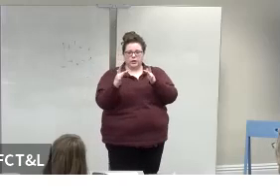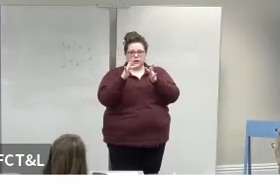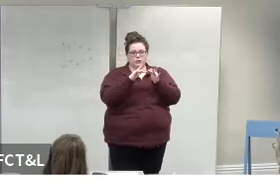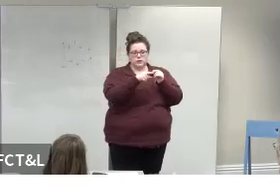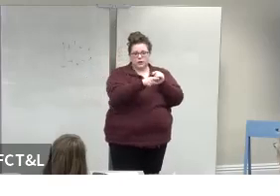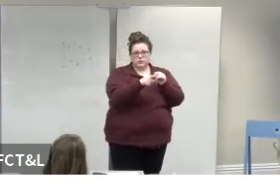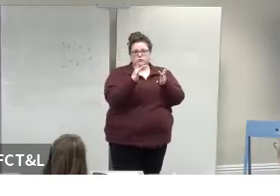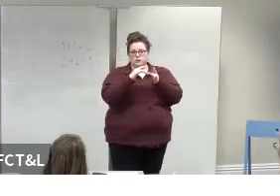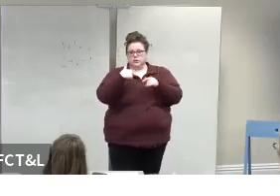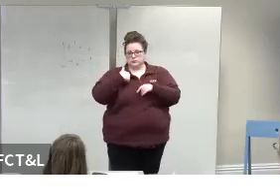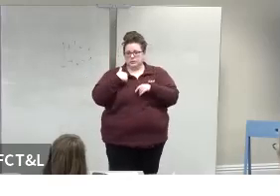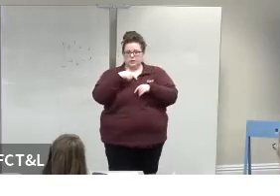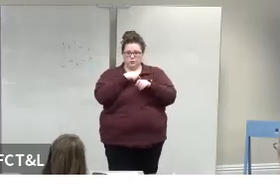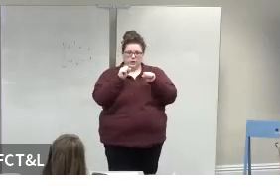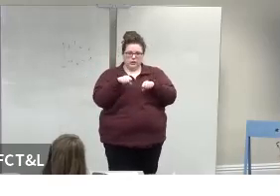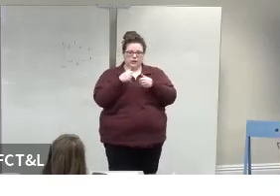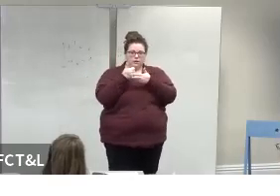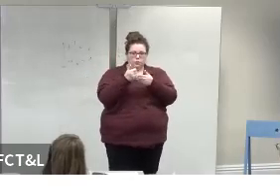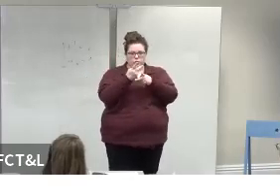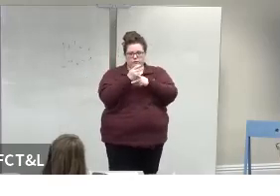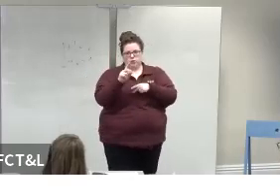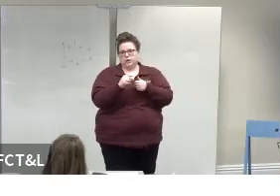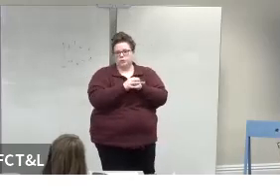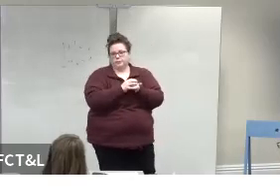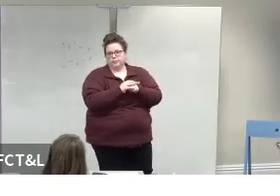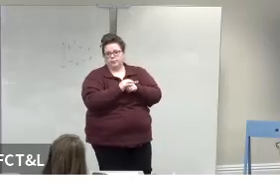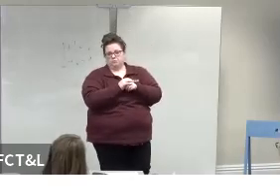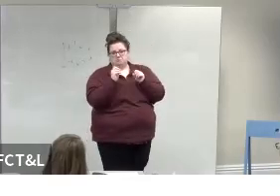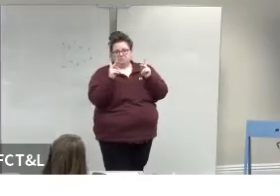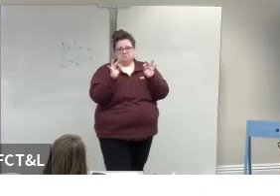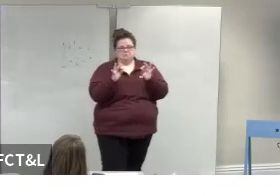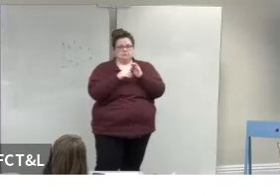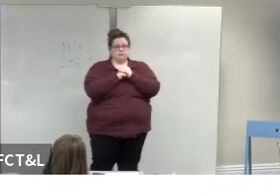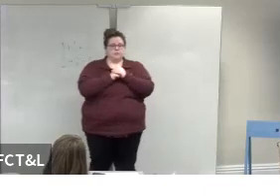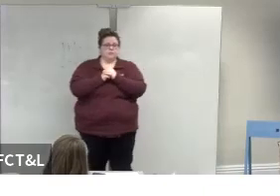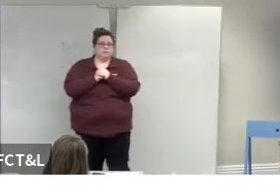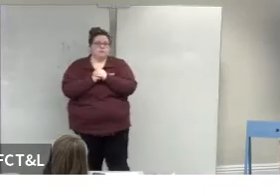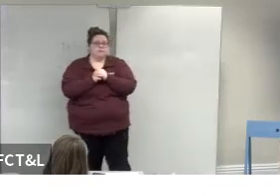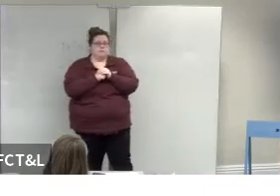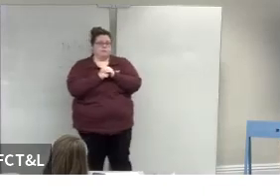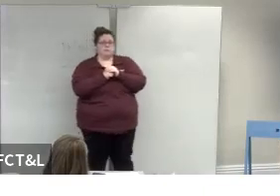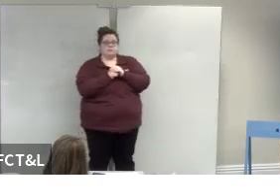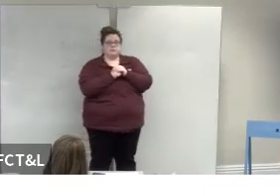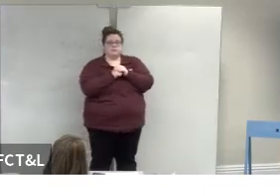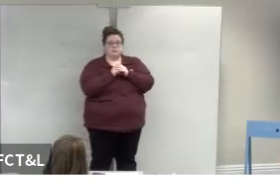you're unsure, you can always contact myself or the interpreter coordinator, and we can help you navigate that.